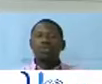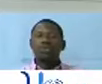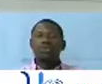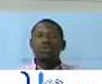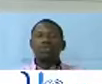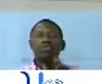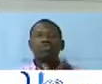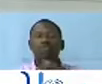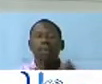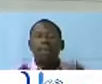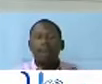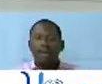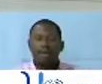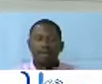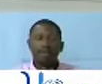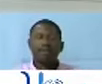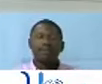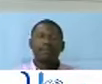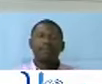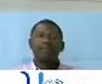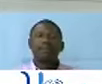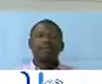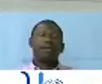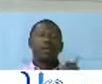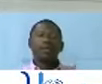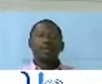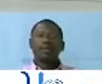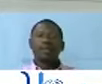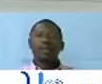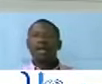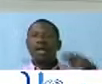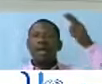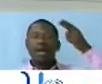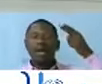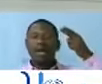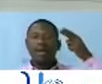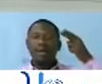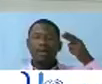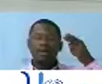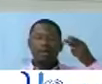supermarkets. Then take ben supermarket. And then it says High Court reopens them.